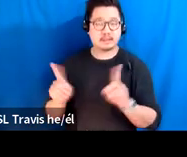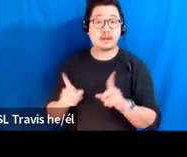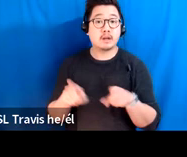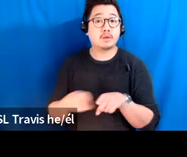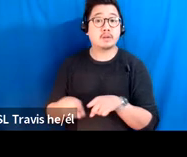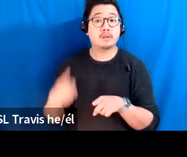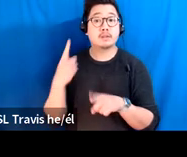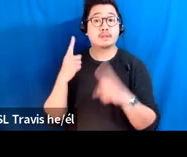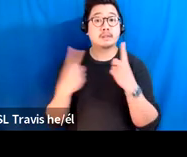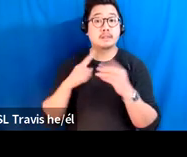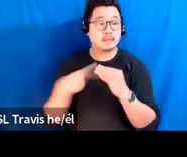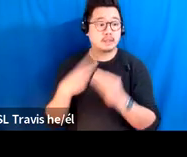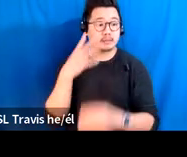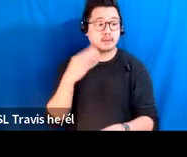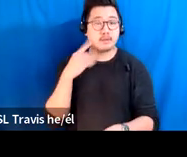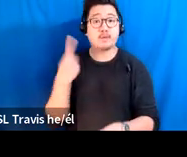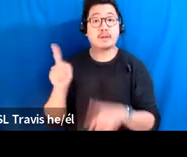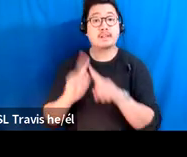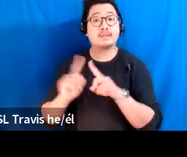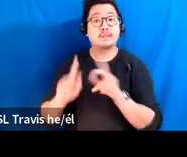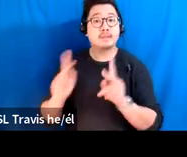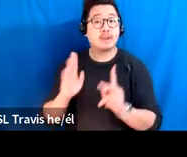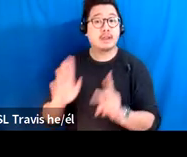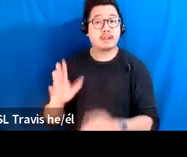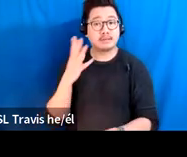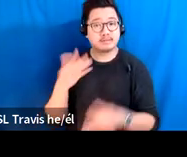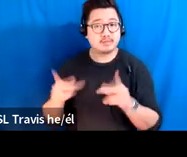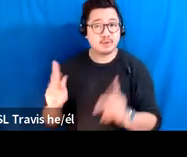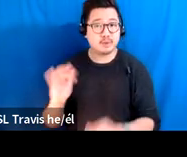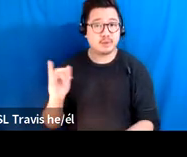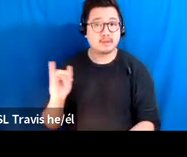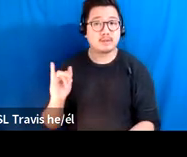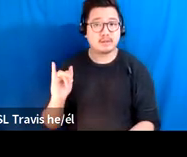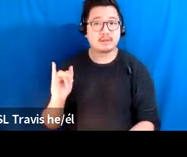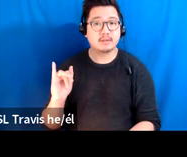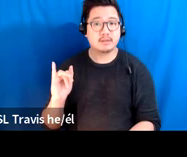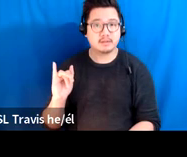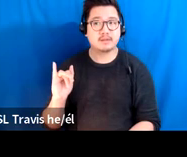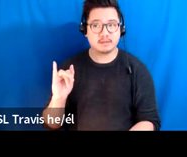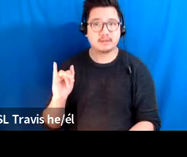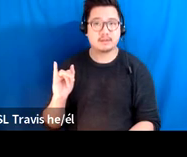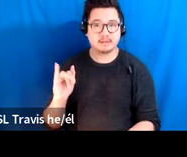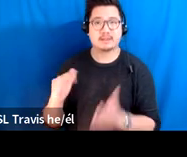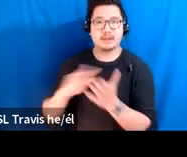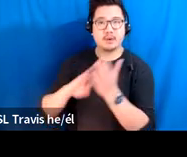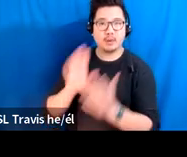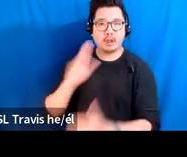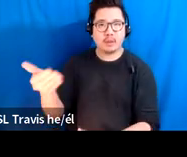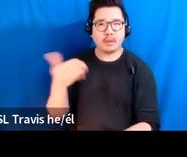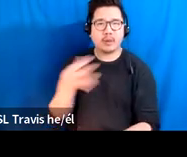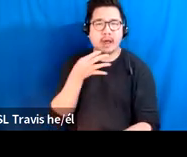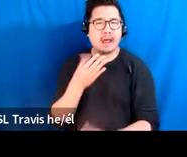experiences and the opportunities um that will be coming our kids way how are we making sure that they are